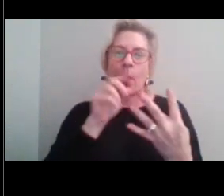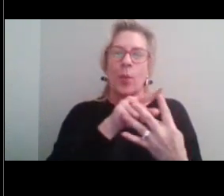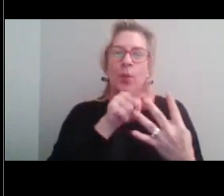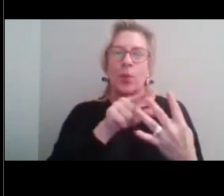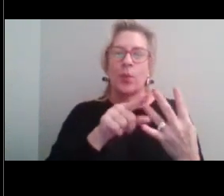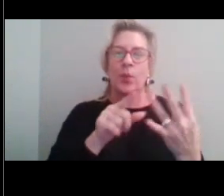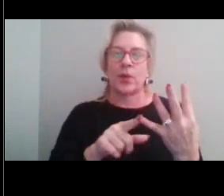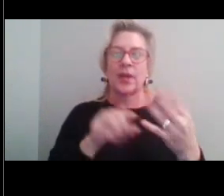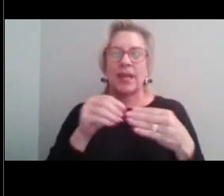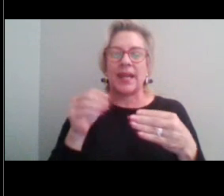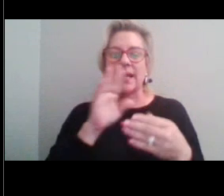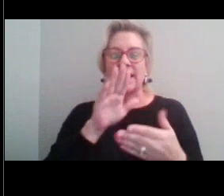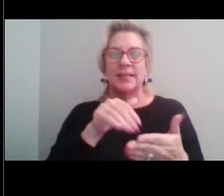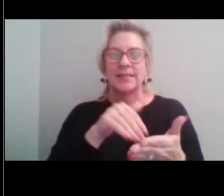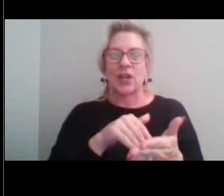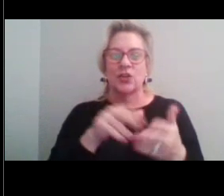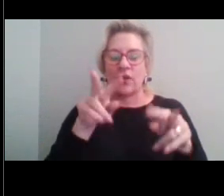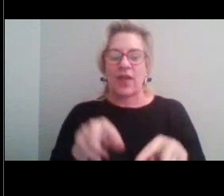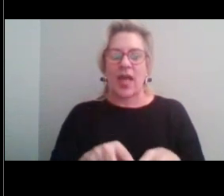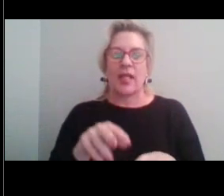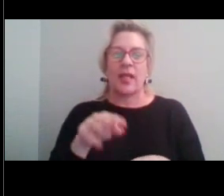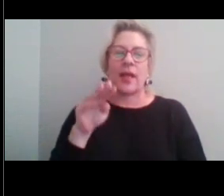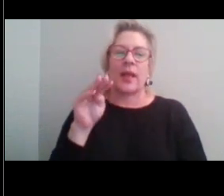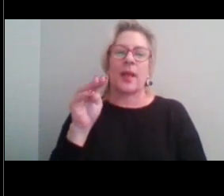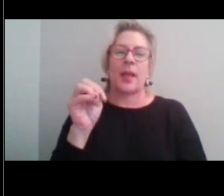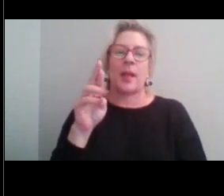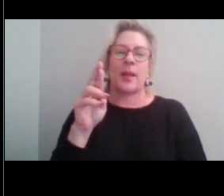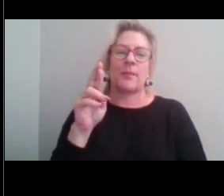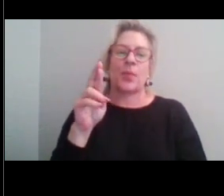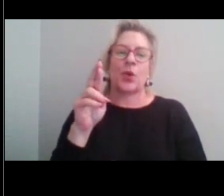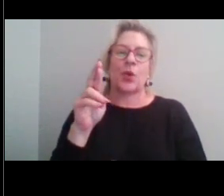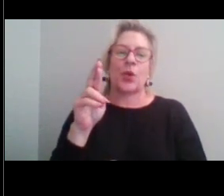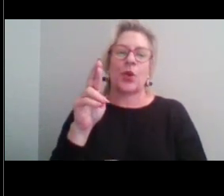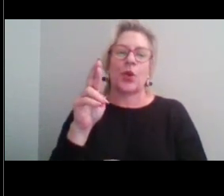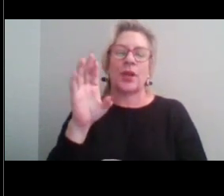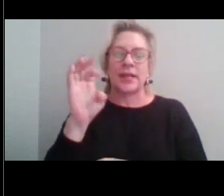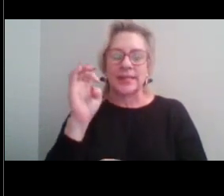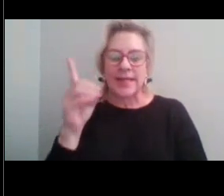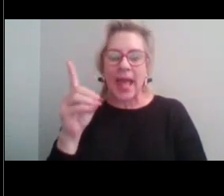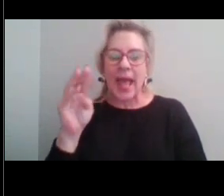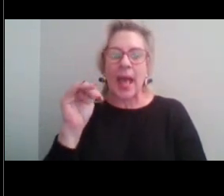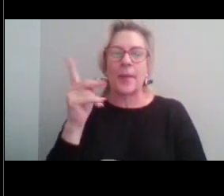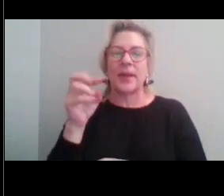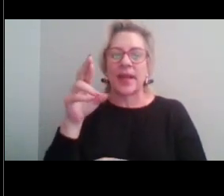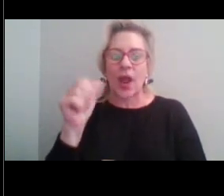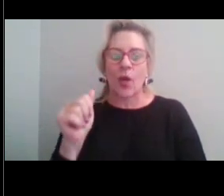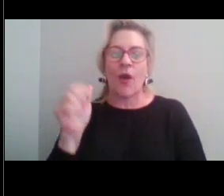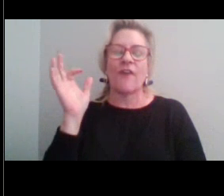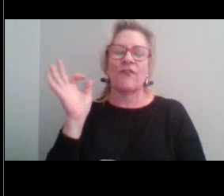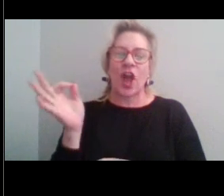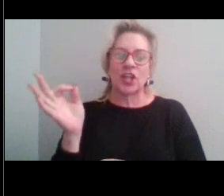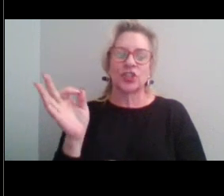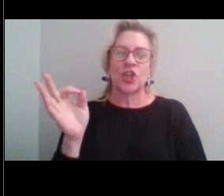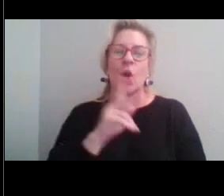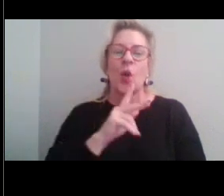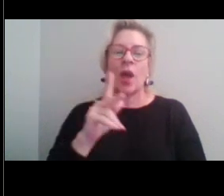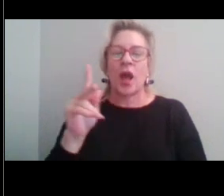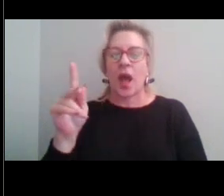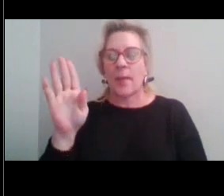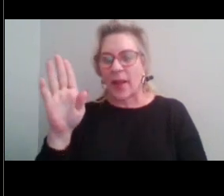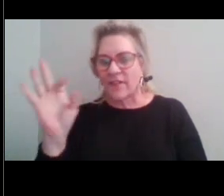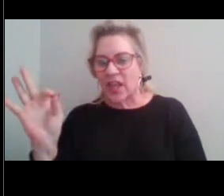Valley: Merced, Fresno, Kings, Tulare, and Bakersfield. Those are now all in active design after my board approved the